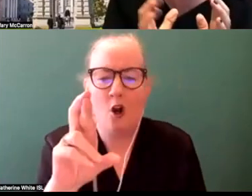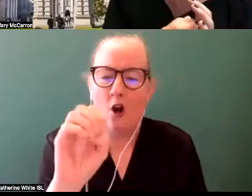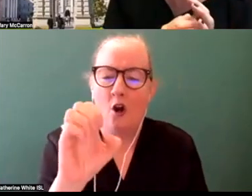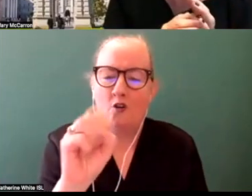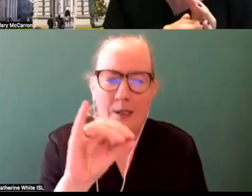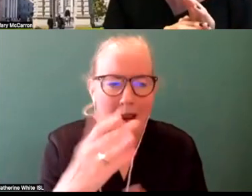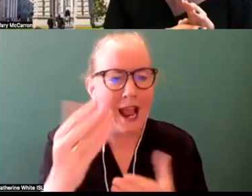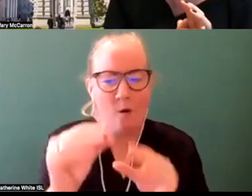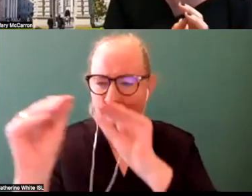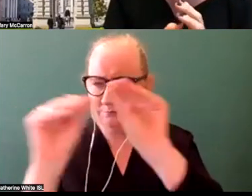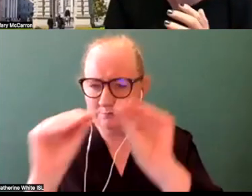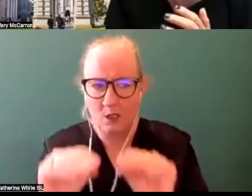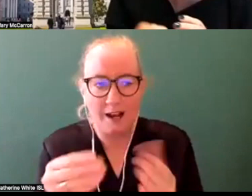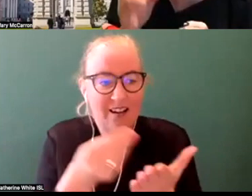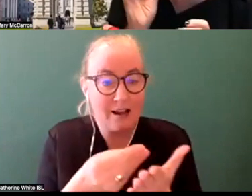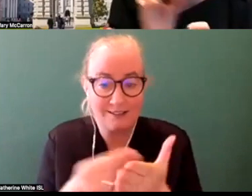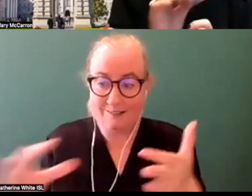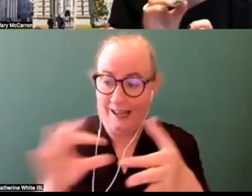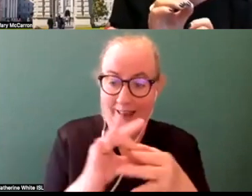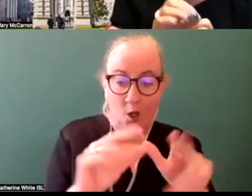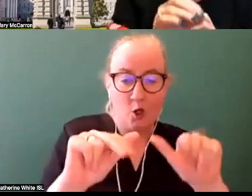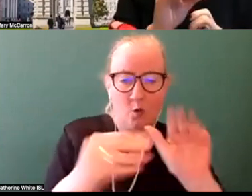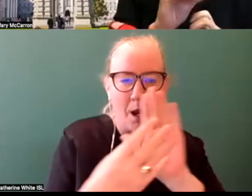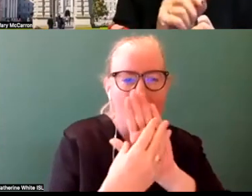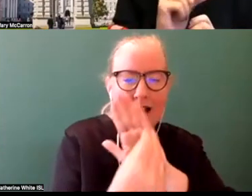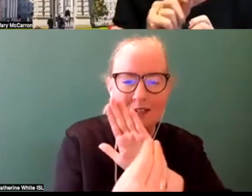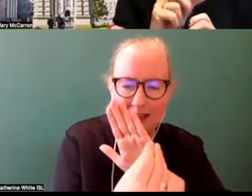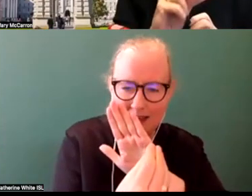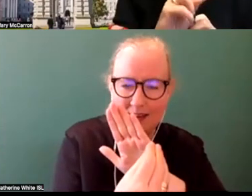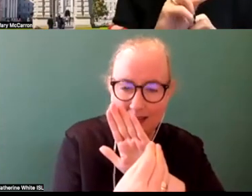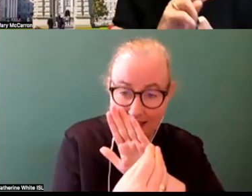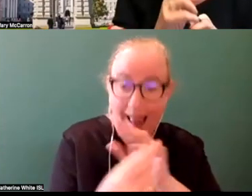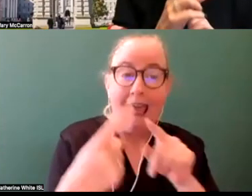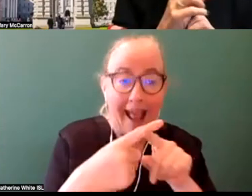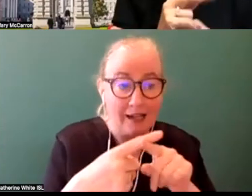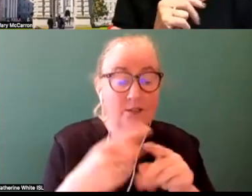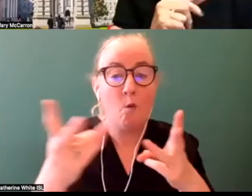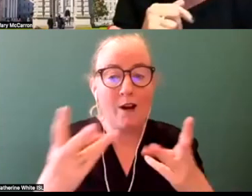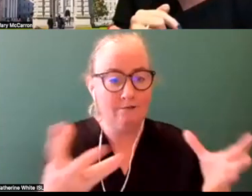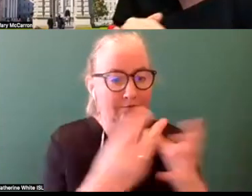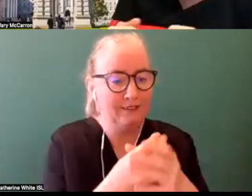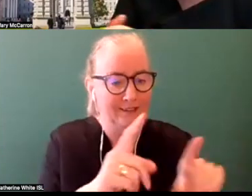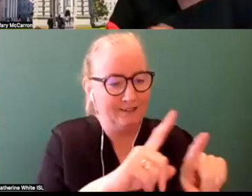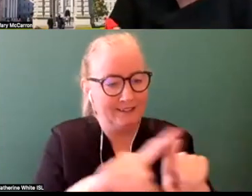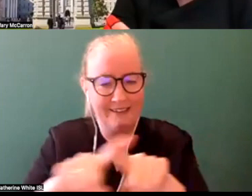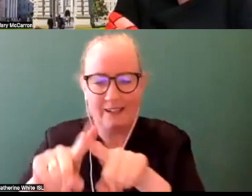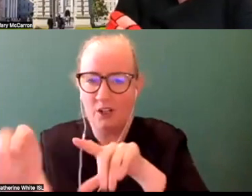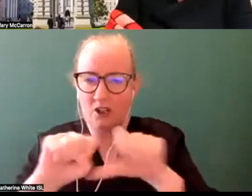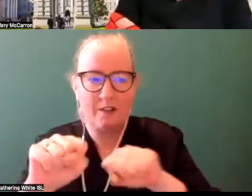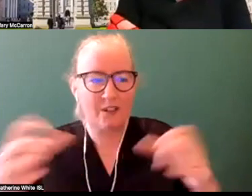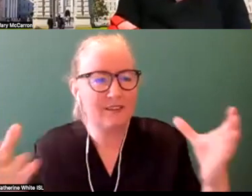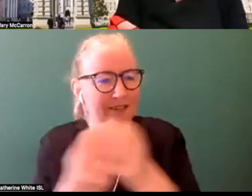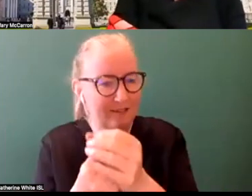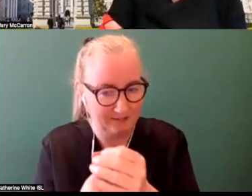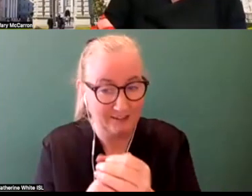all of that in a new model and working across services a bit like we have done with perhaps the National